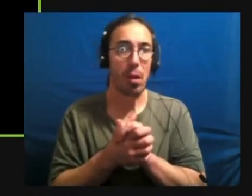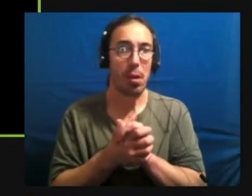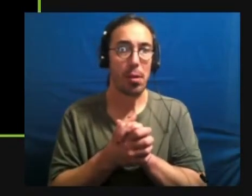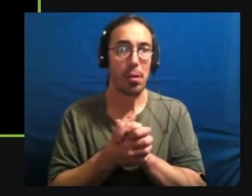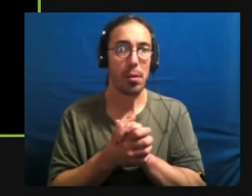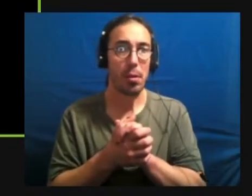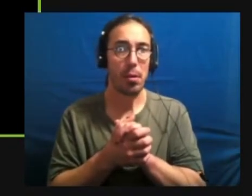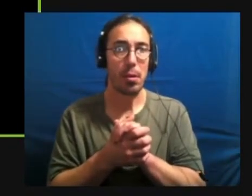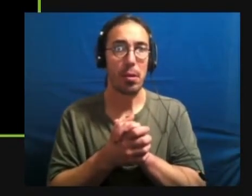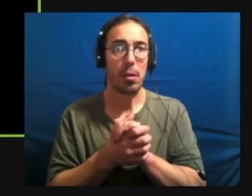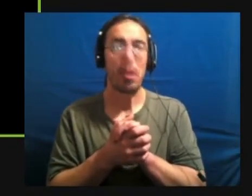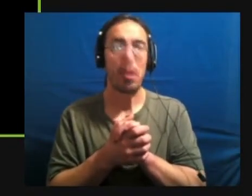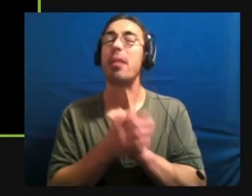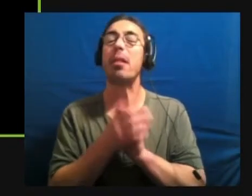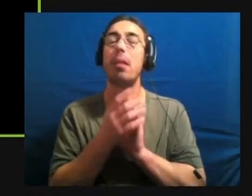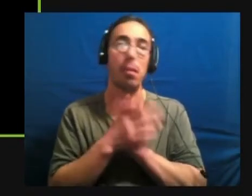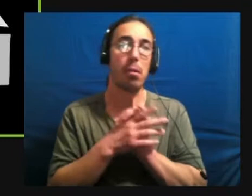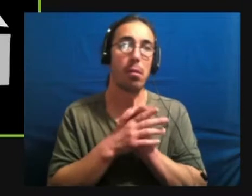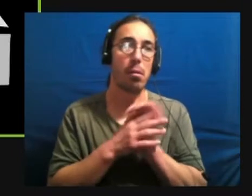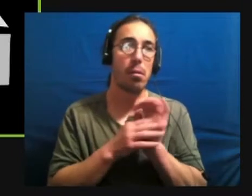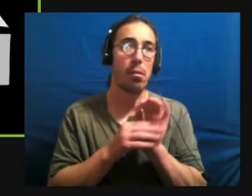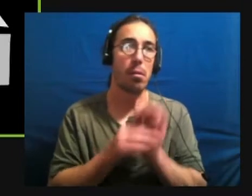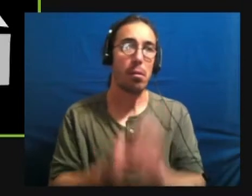person's identity.